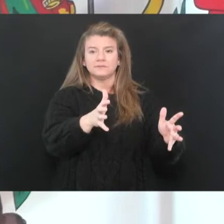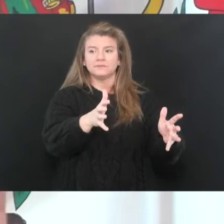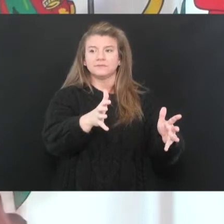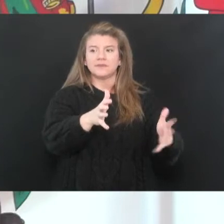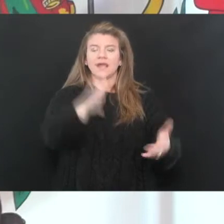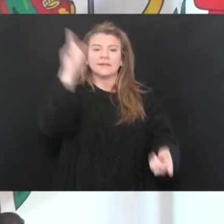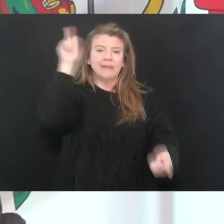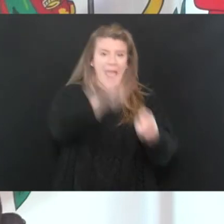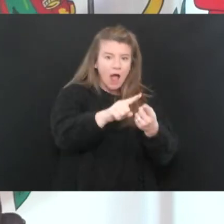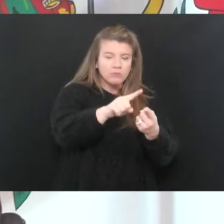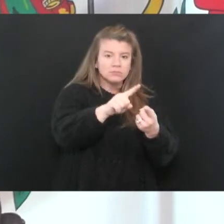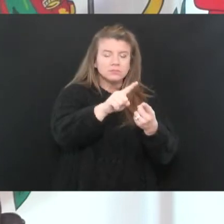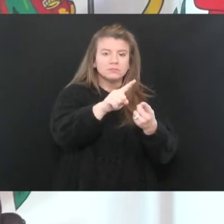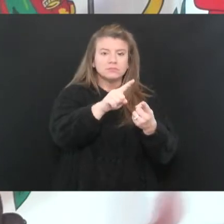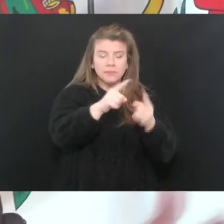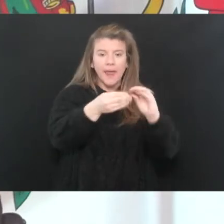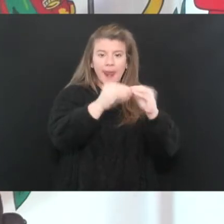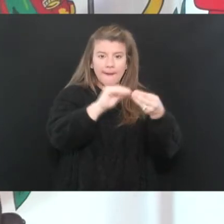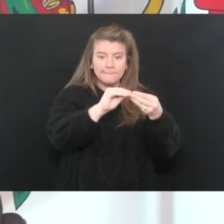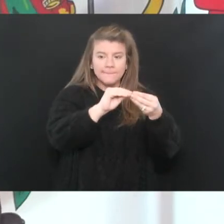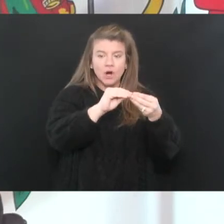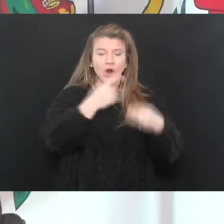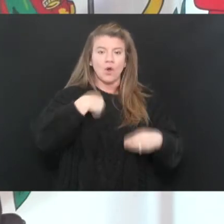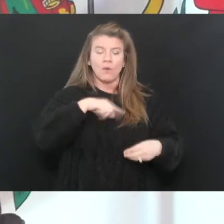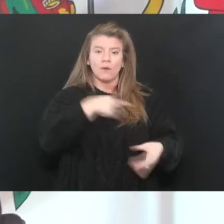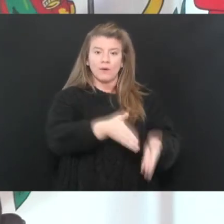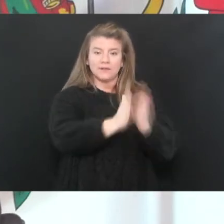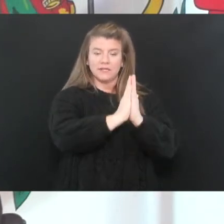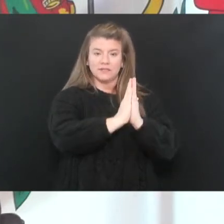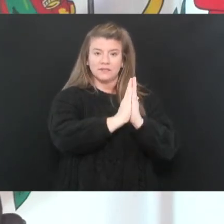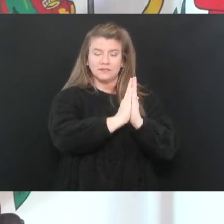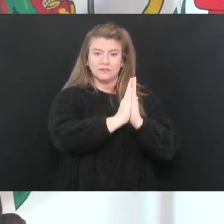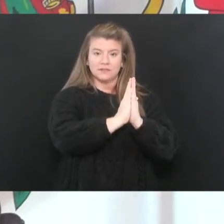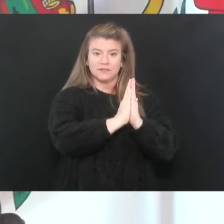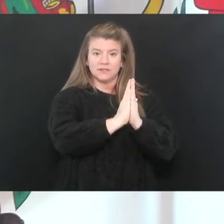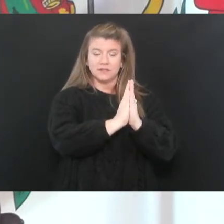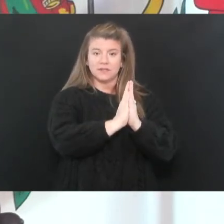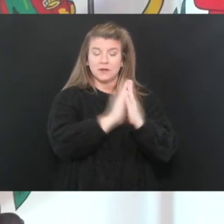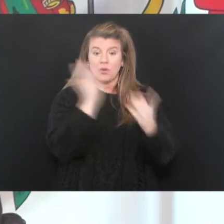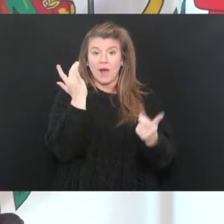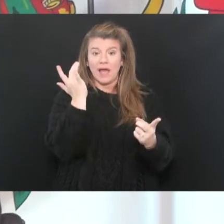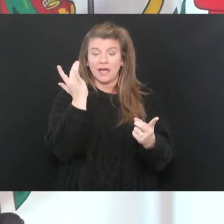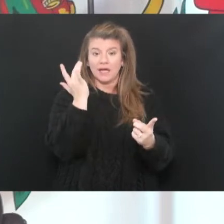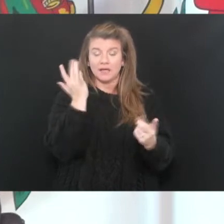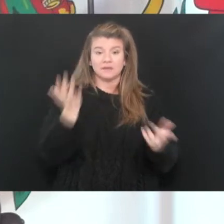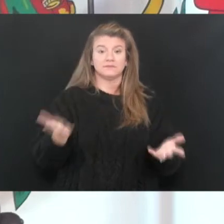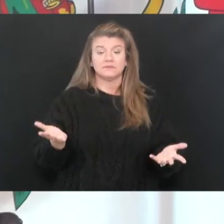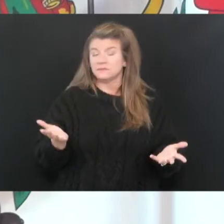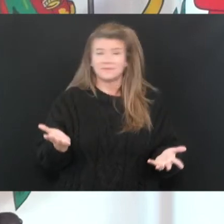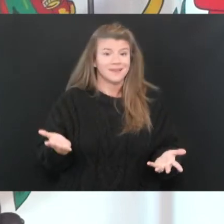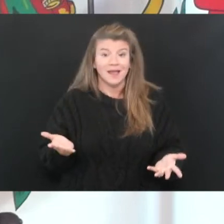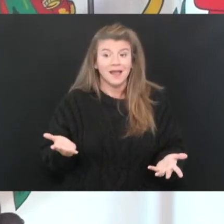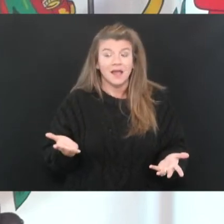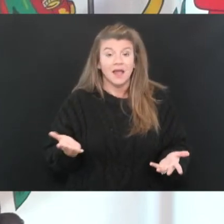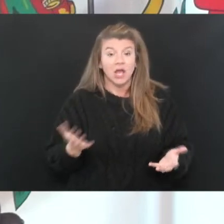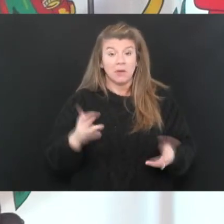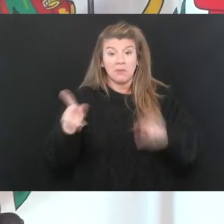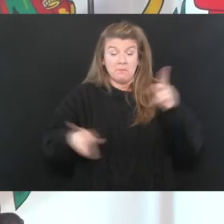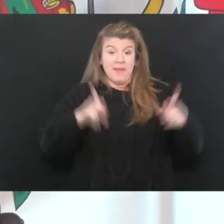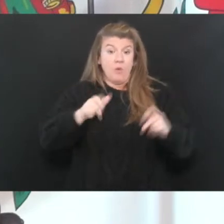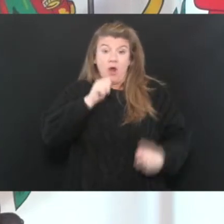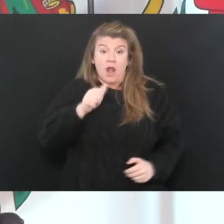down substantially on the number that we were requesting, because we don't have the arms right